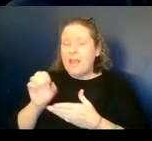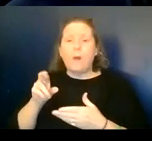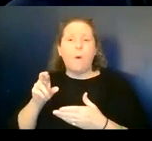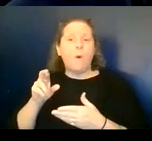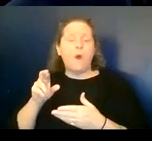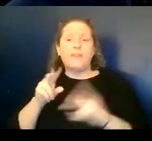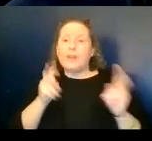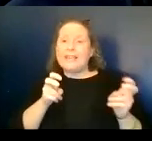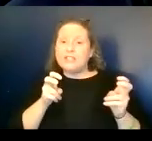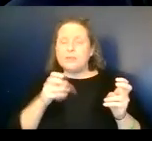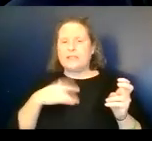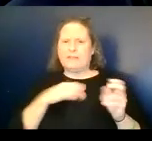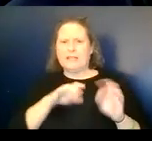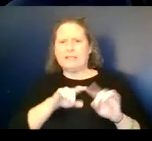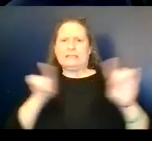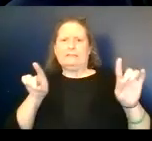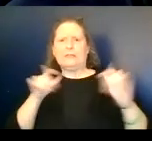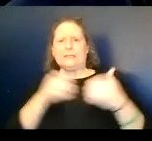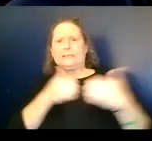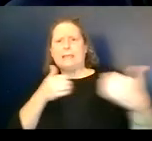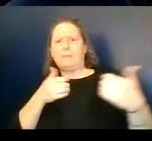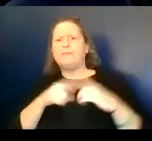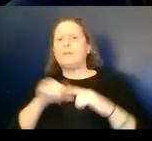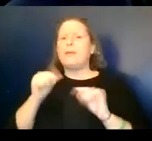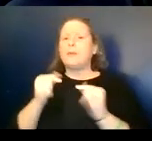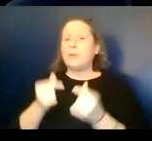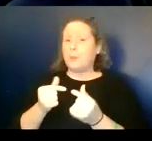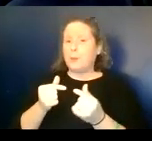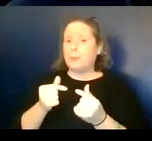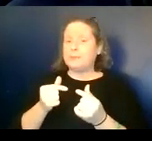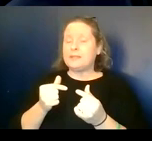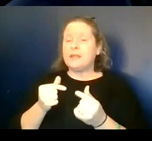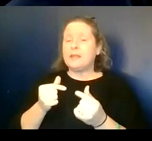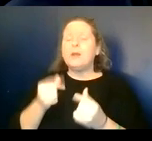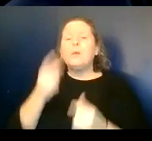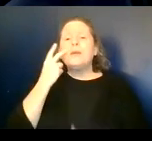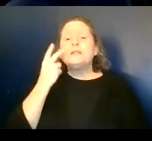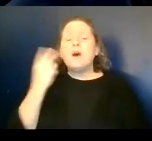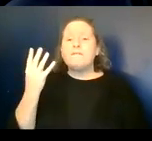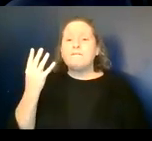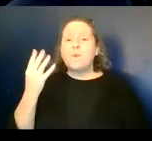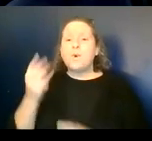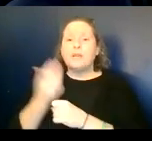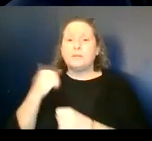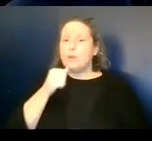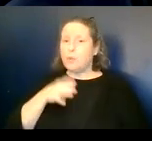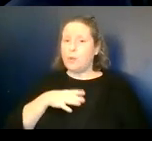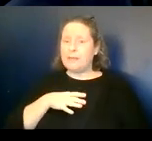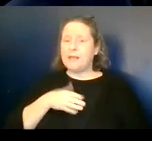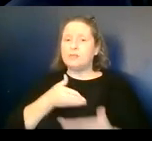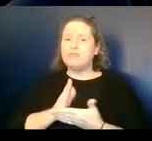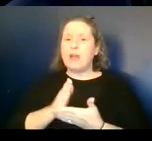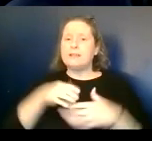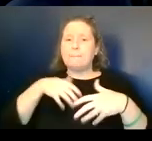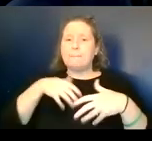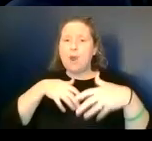with disabilities. We saw that 4 years ago with the women's rights marches, where meetings were being held in